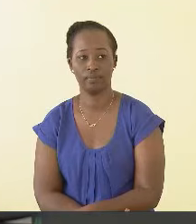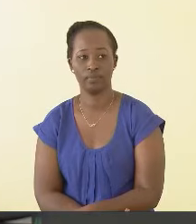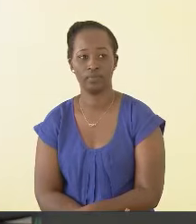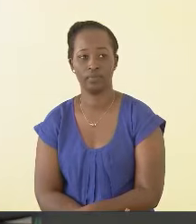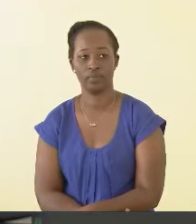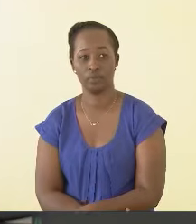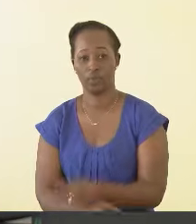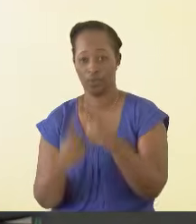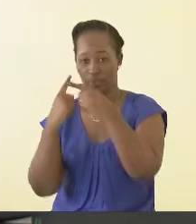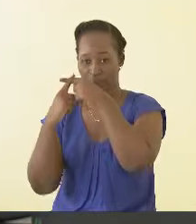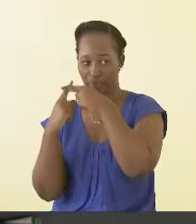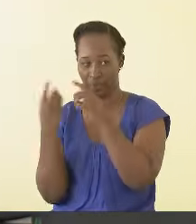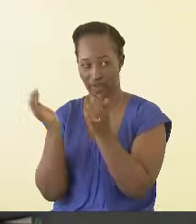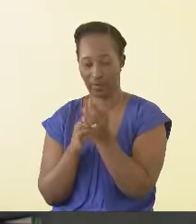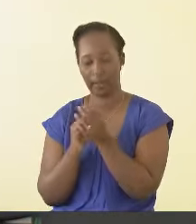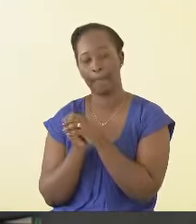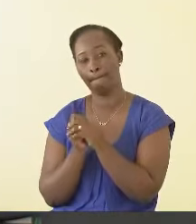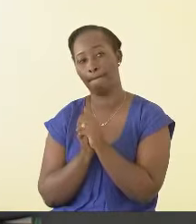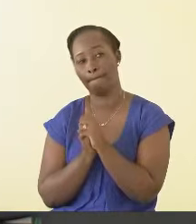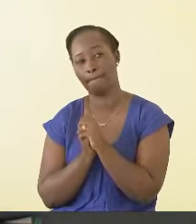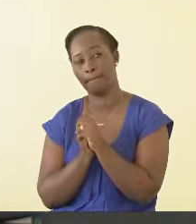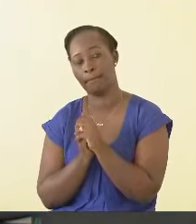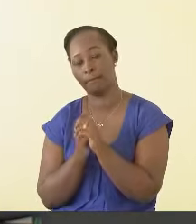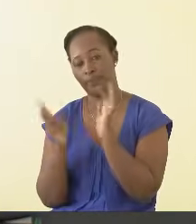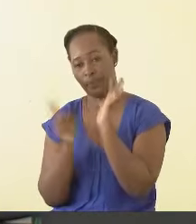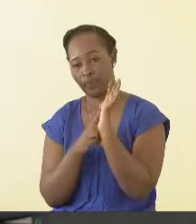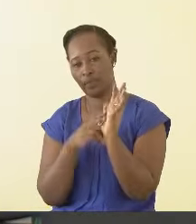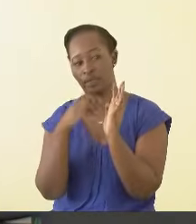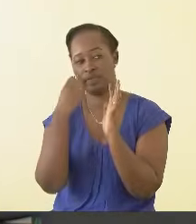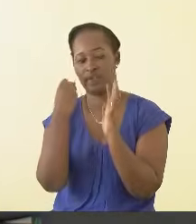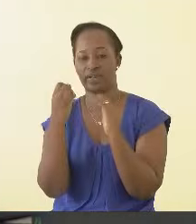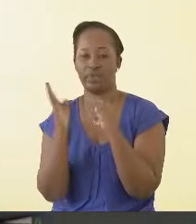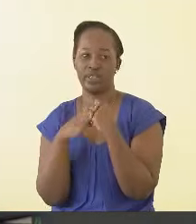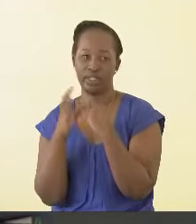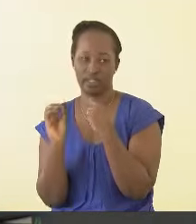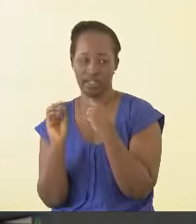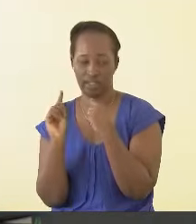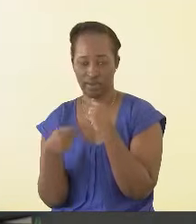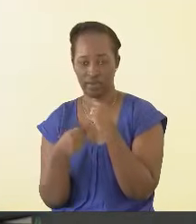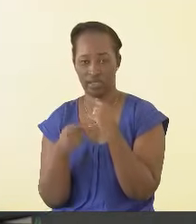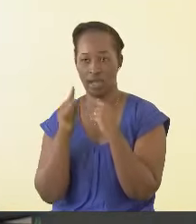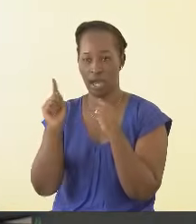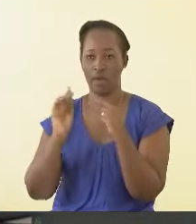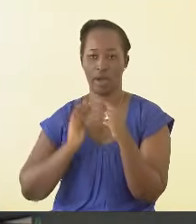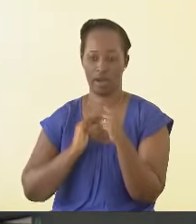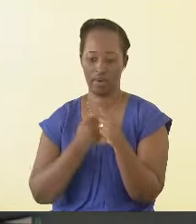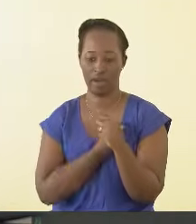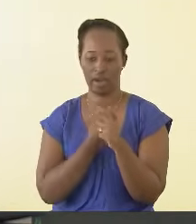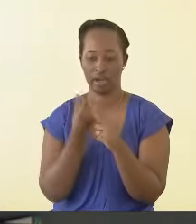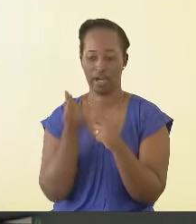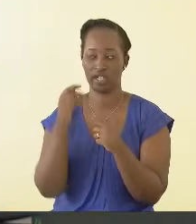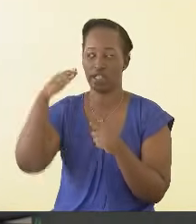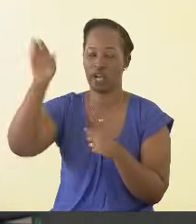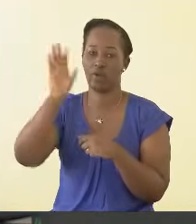340 plus 250, 590. Those were our cash outflows during the month of